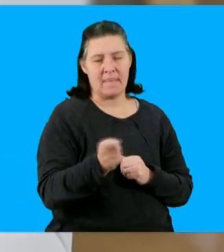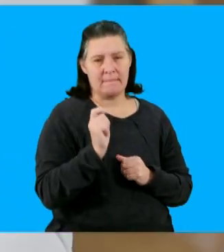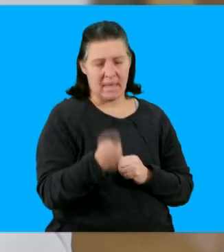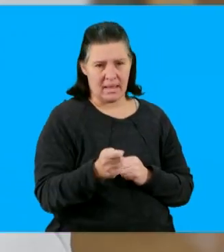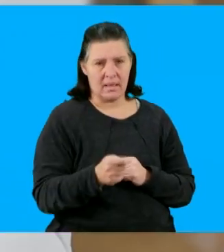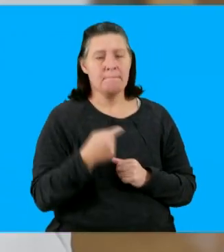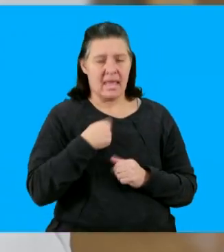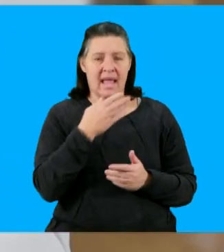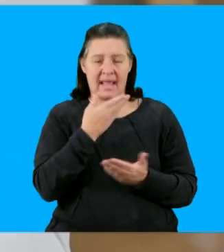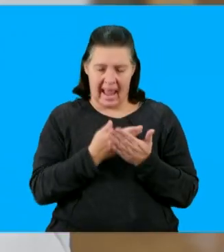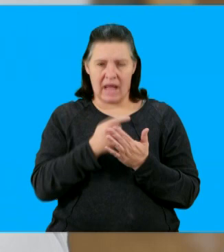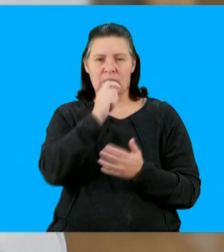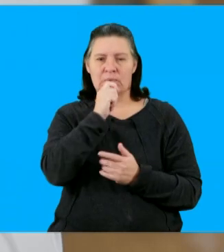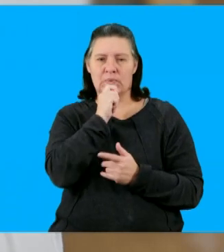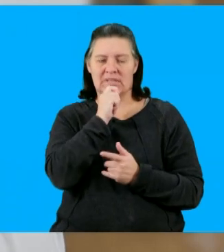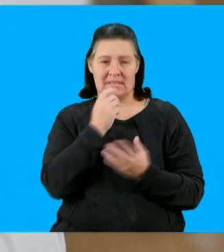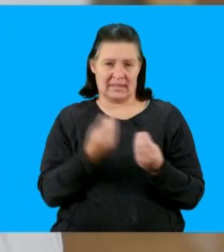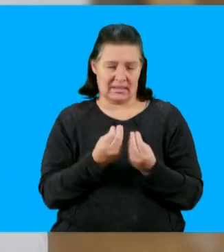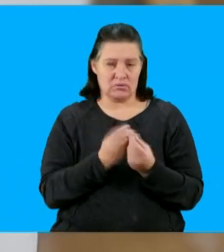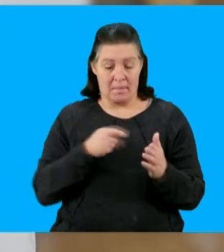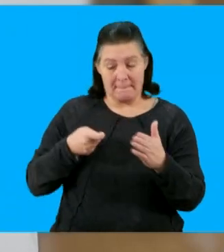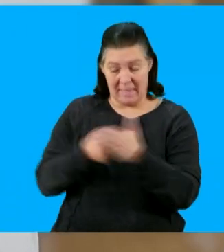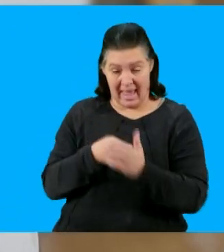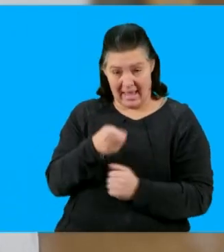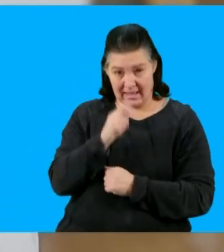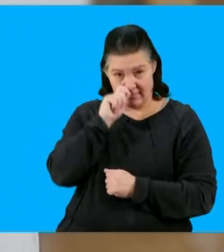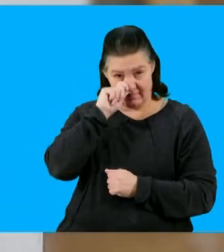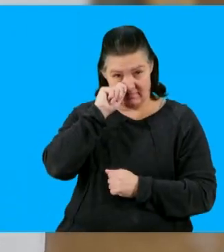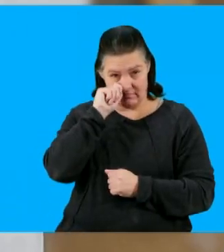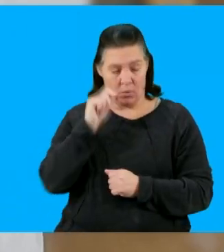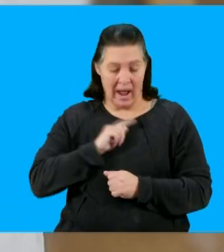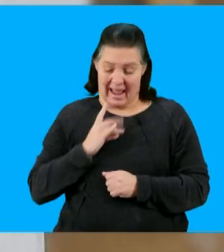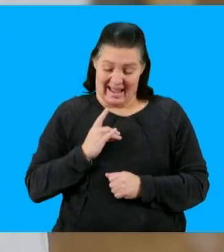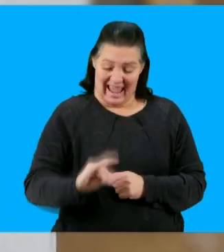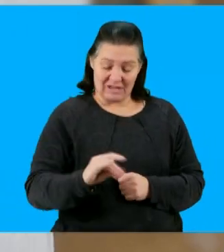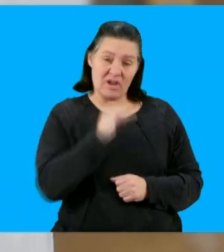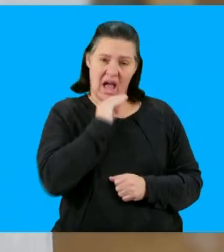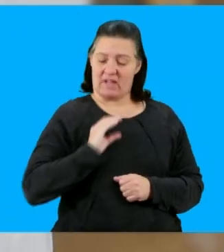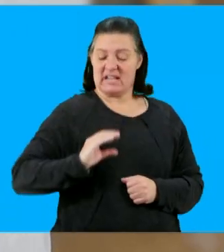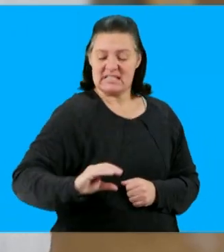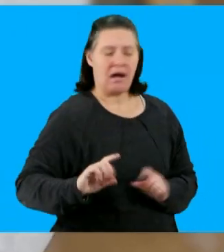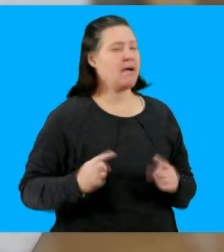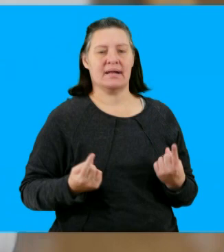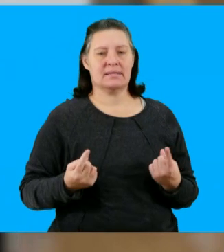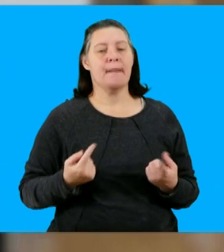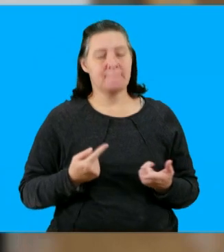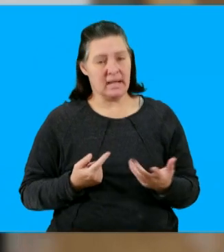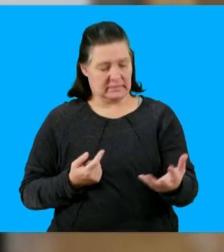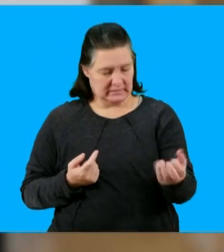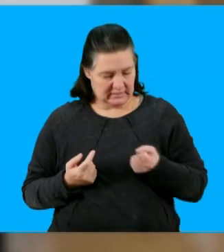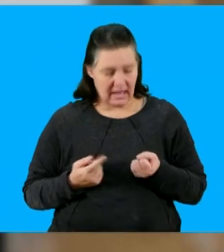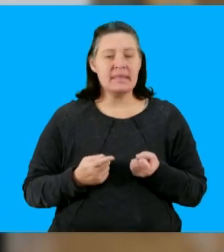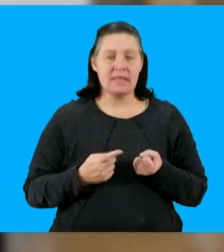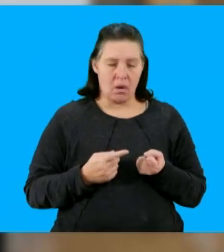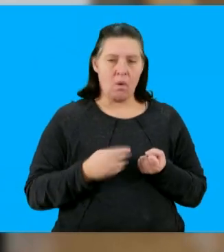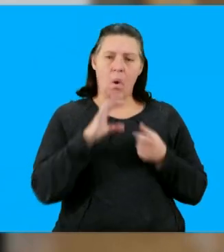while having use of the items. So what do I mean by that? You buy the item, you don't have enough cash to pay for it, but you still get the